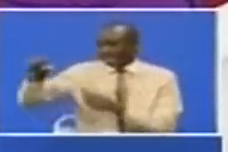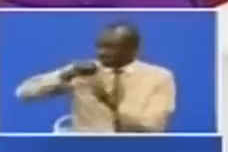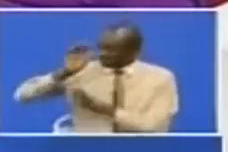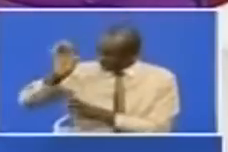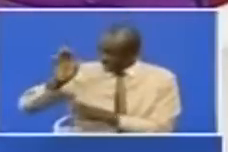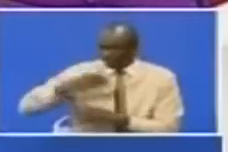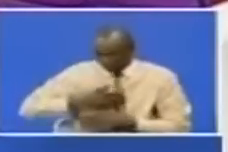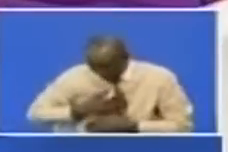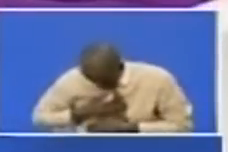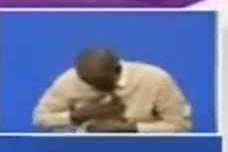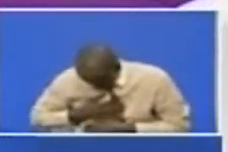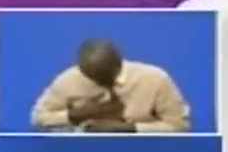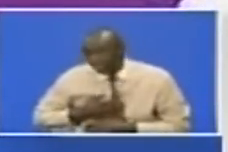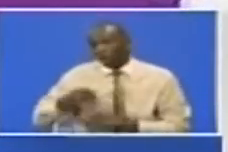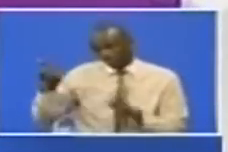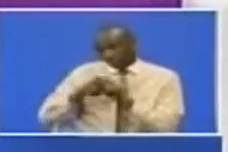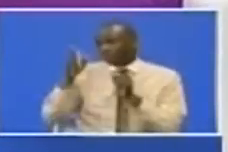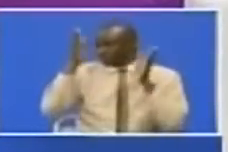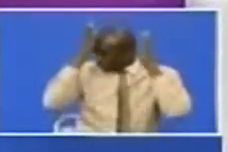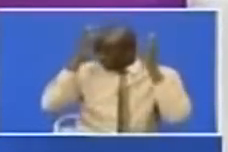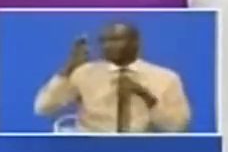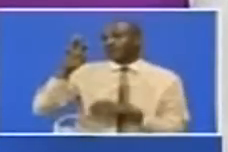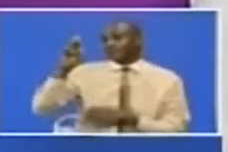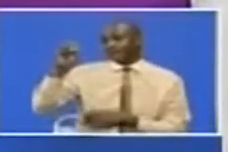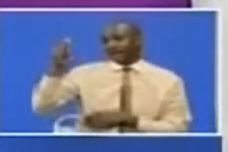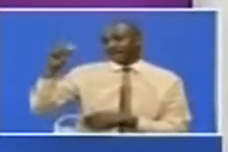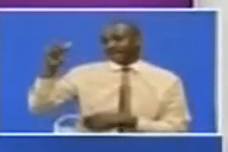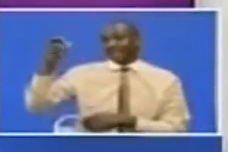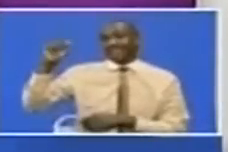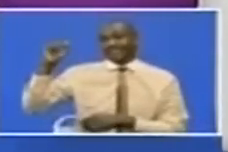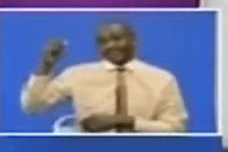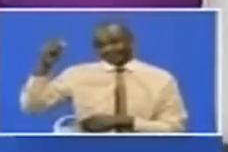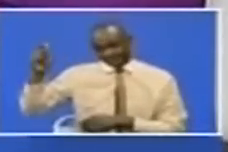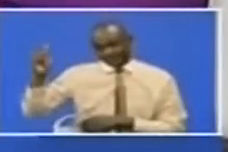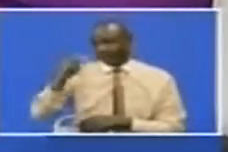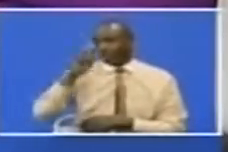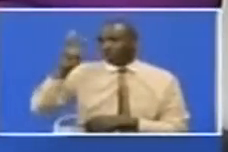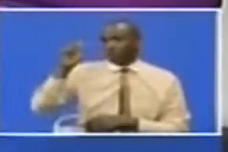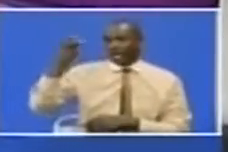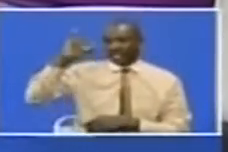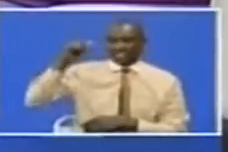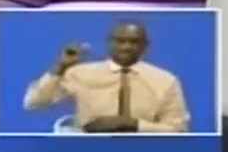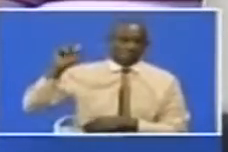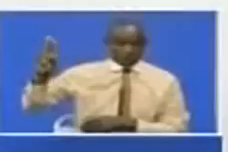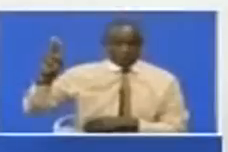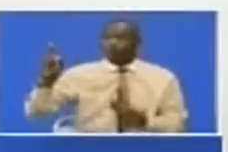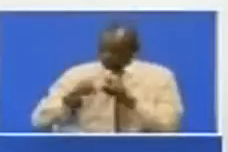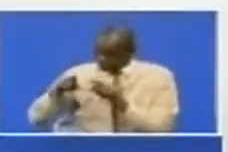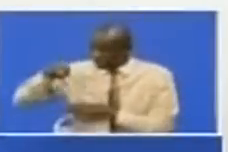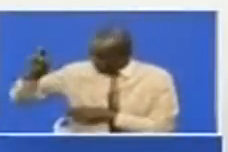made me what I am. Bishop Margaret Wanjiru mm-hmm. of GM is yes. also one of my mentors mm-hmm. spiritually, mm-hmm. that has also been